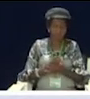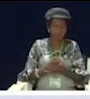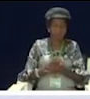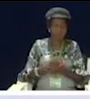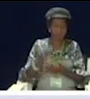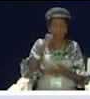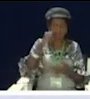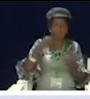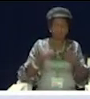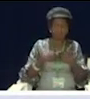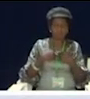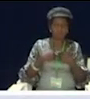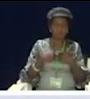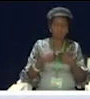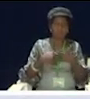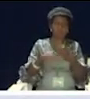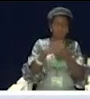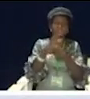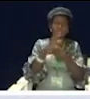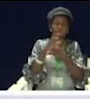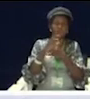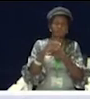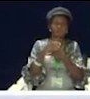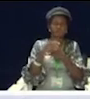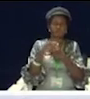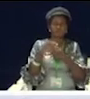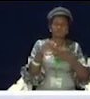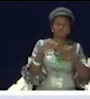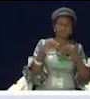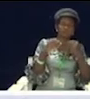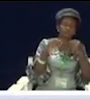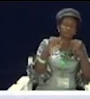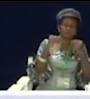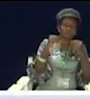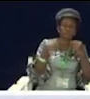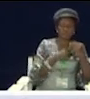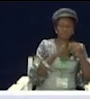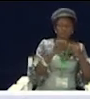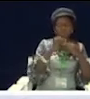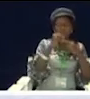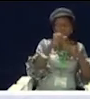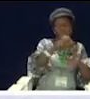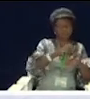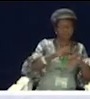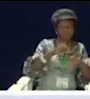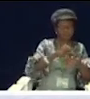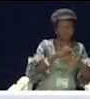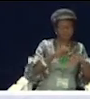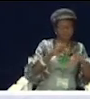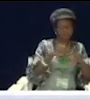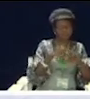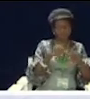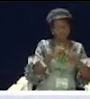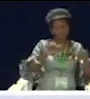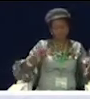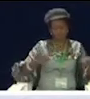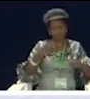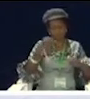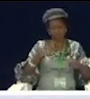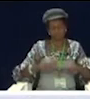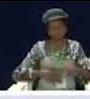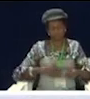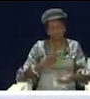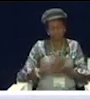She heard that God had been using us, that we have special anointing in the area of the barren